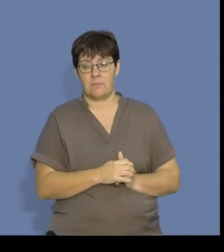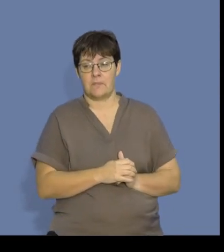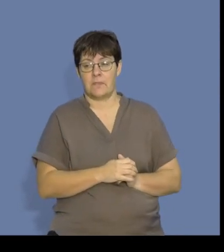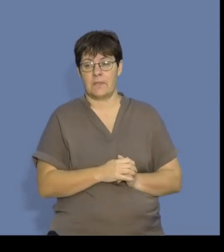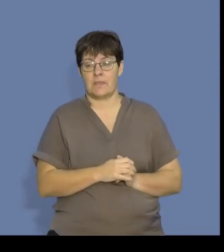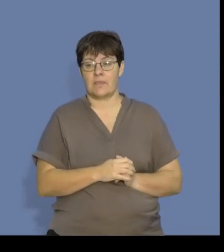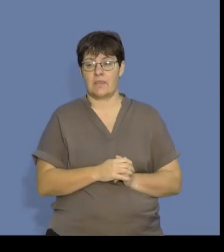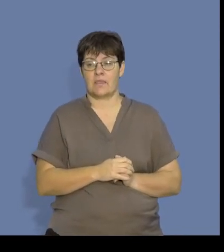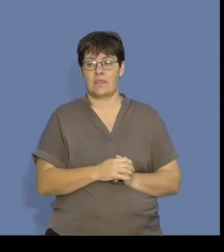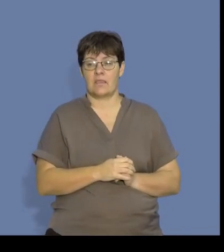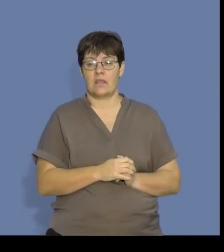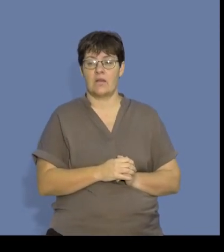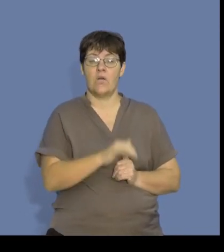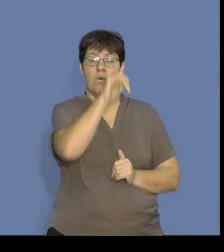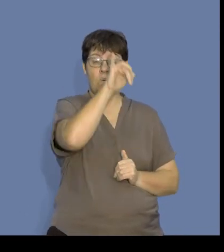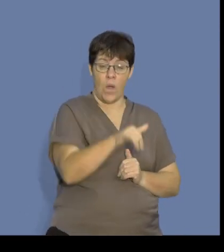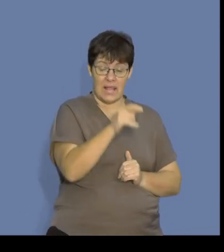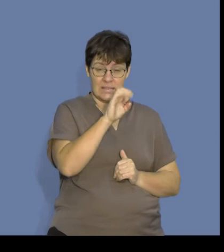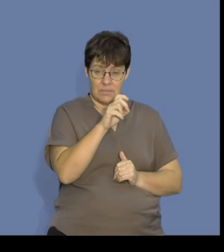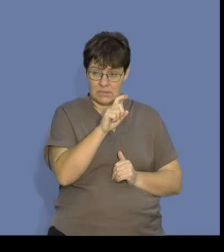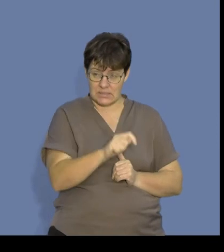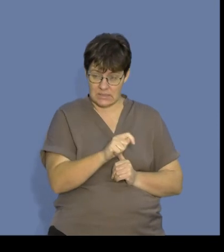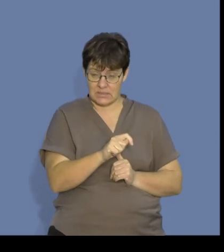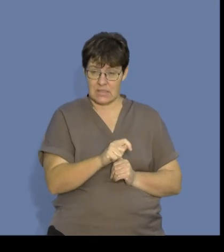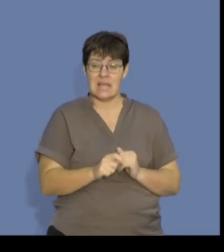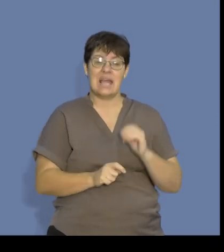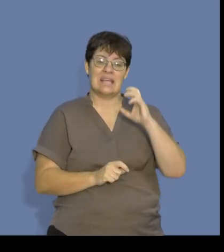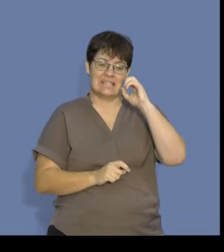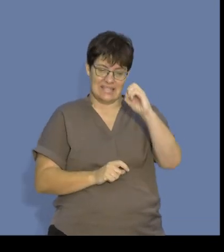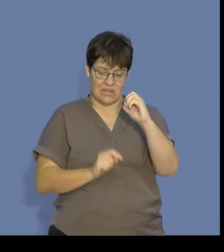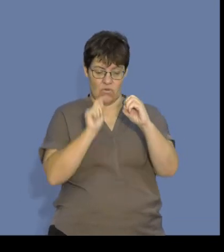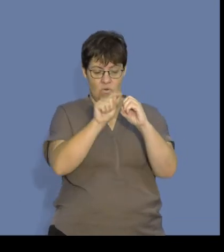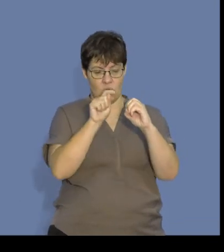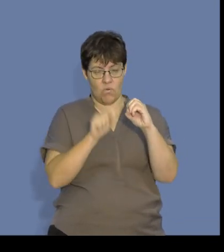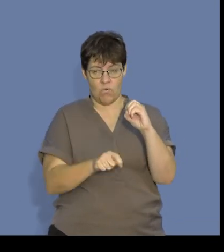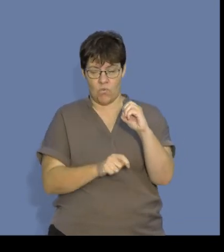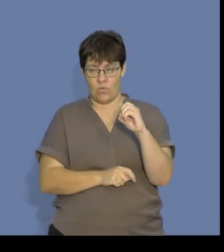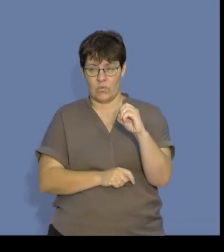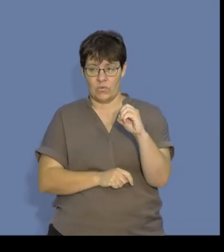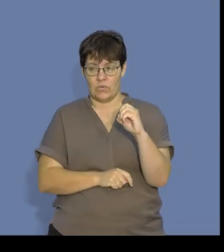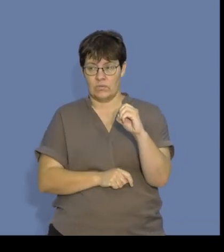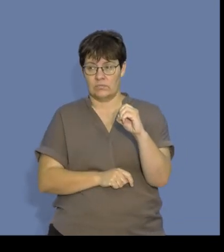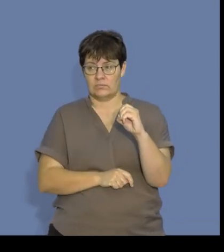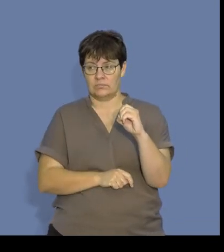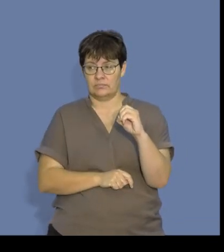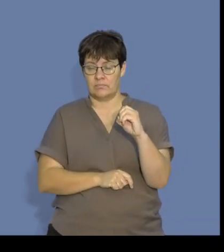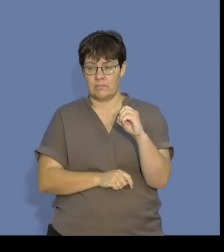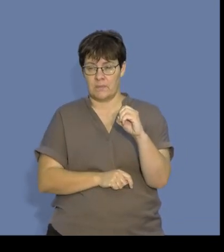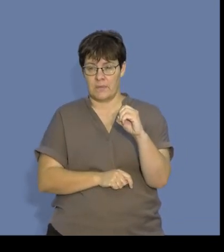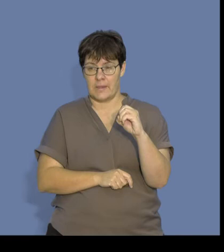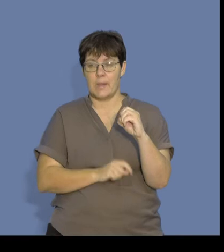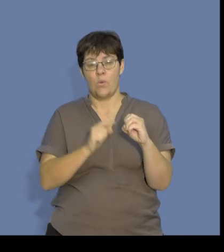y-intercept, right? Now, the y-intercept of the line is located at